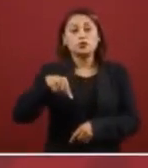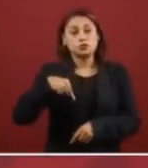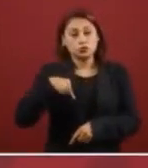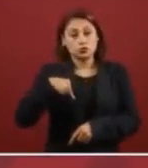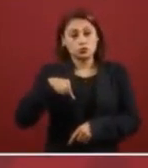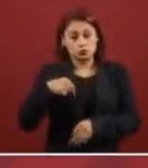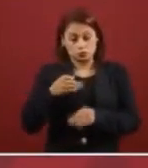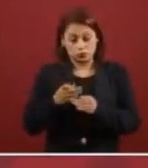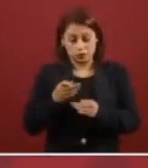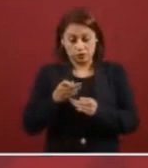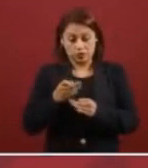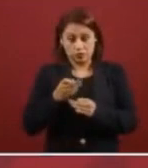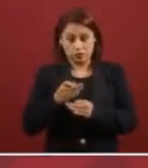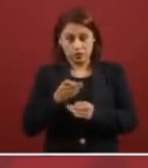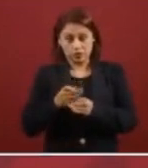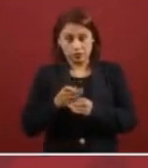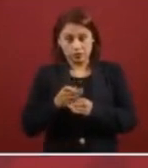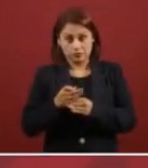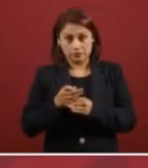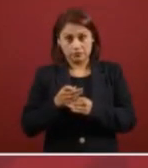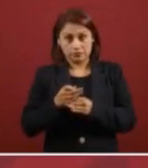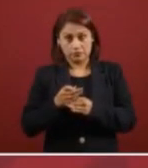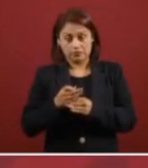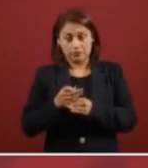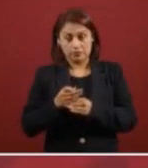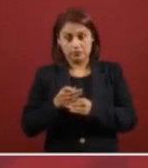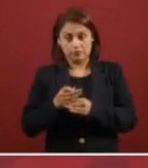as an executive,